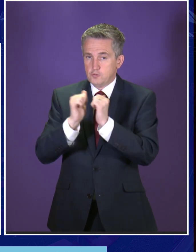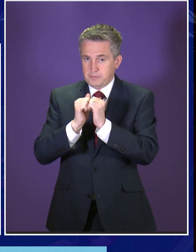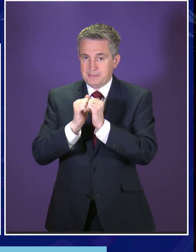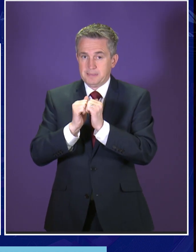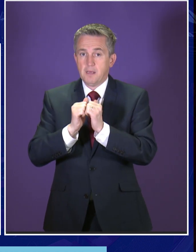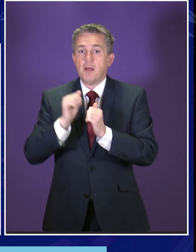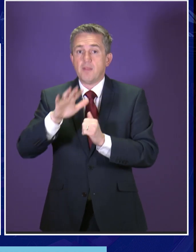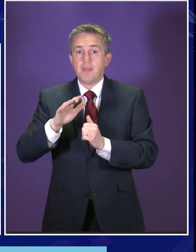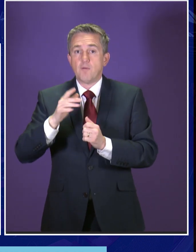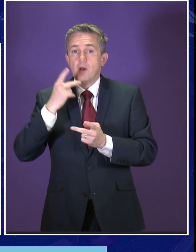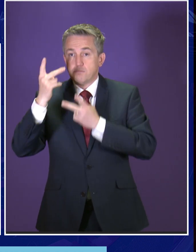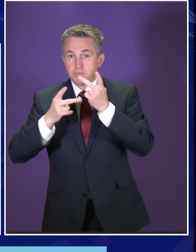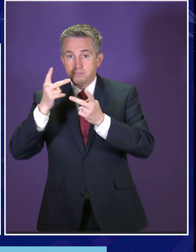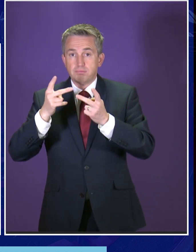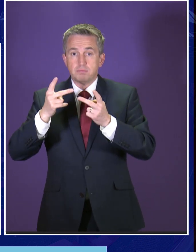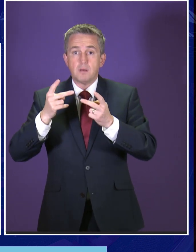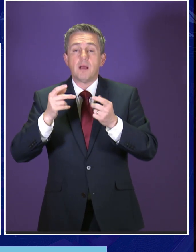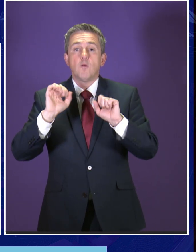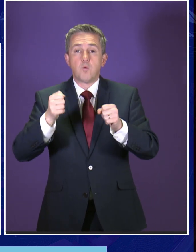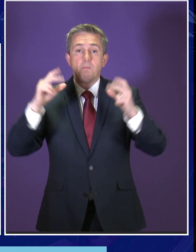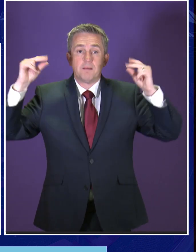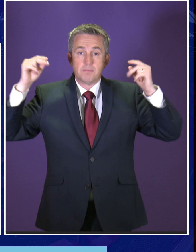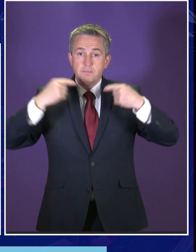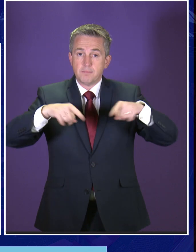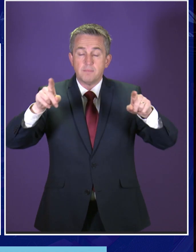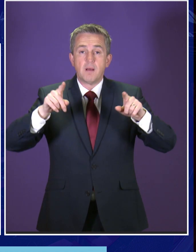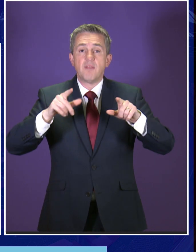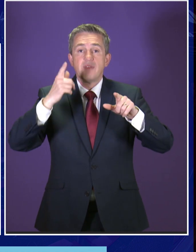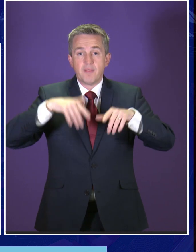in the auditorium, triggered by the stage manager, and they could shower and proceed home.